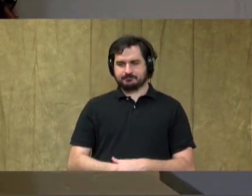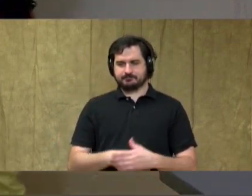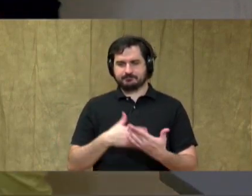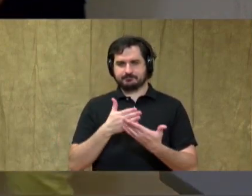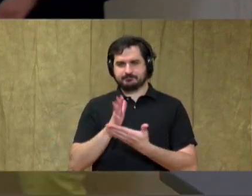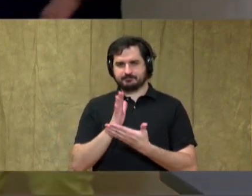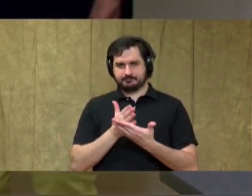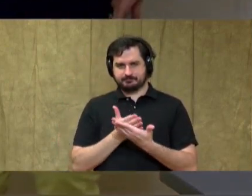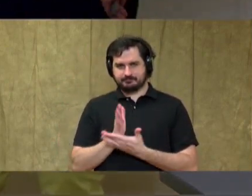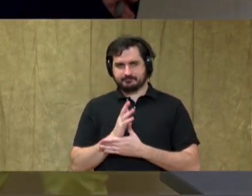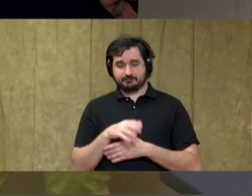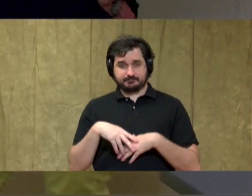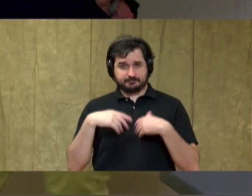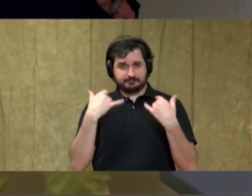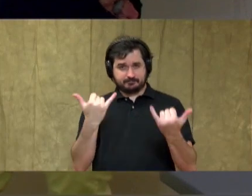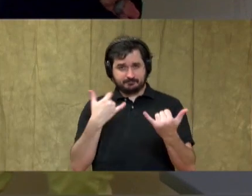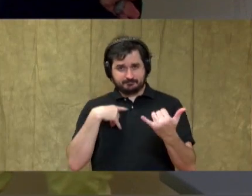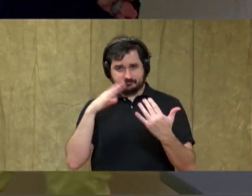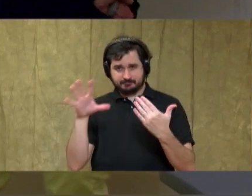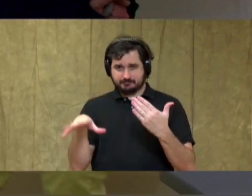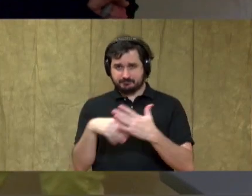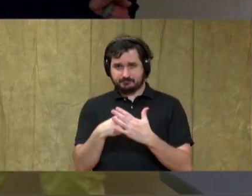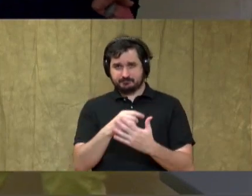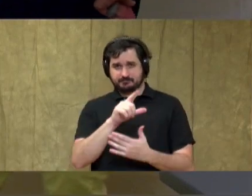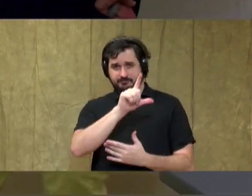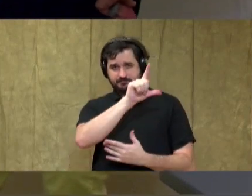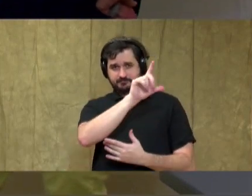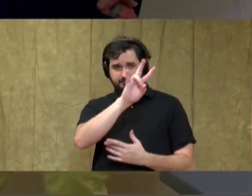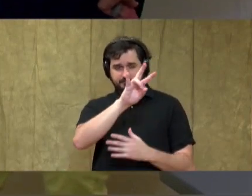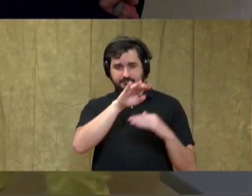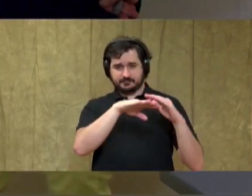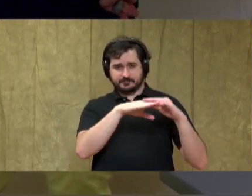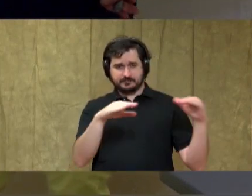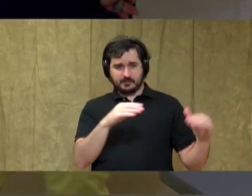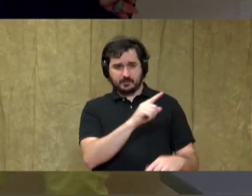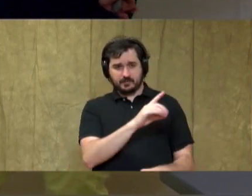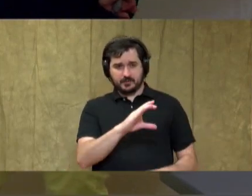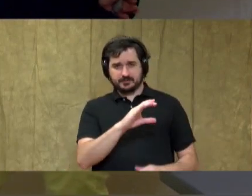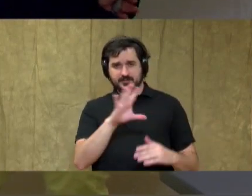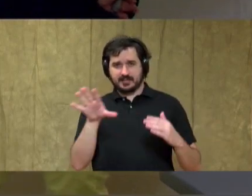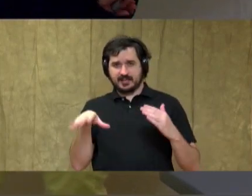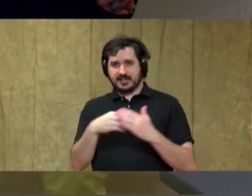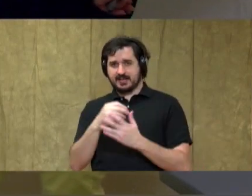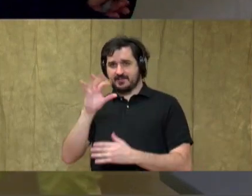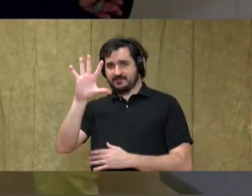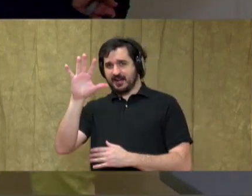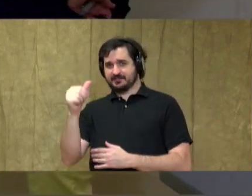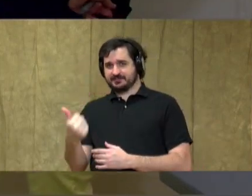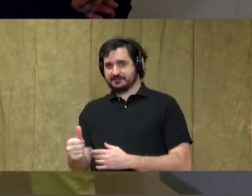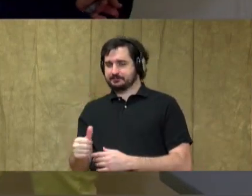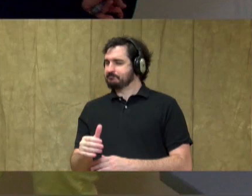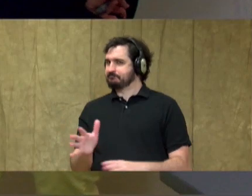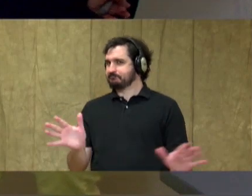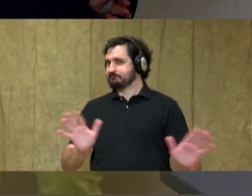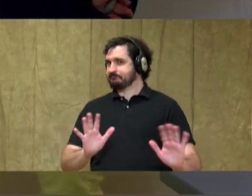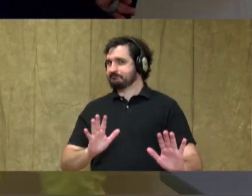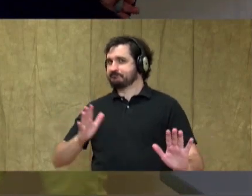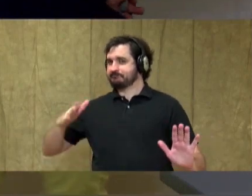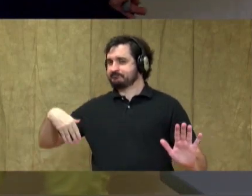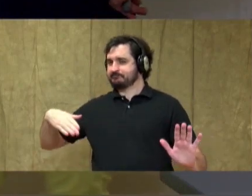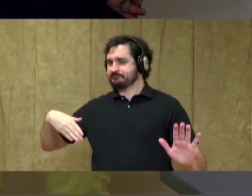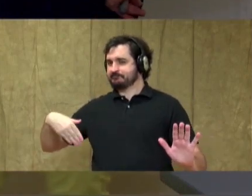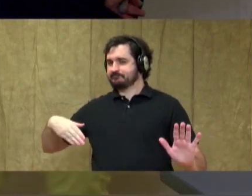All right. Now, can I add 27 hundredths and 5 tenths? Nope, not yet. I have to